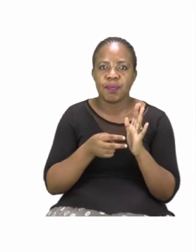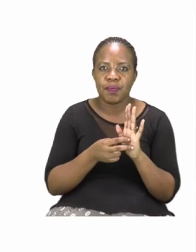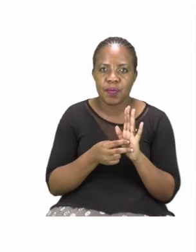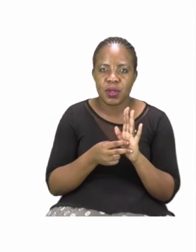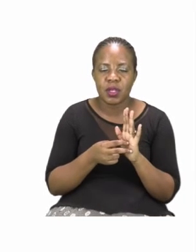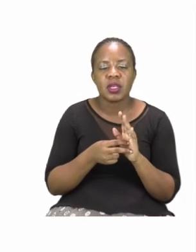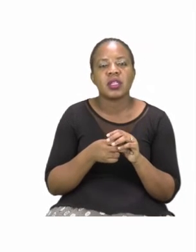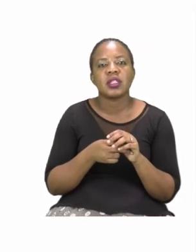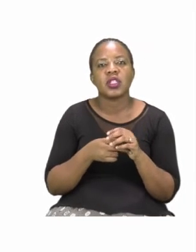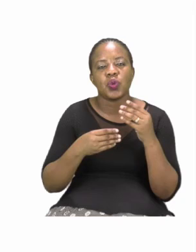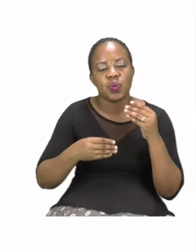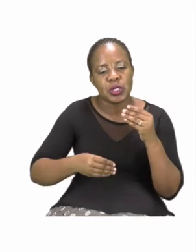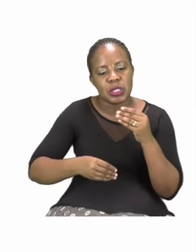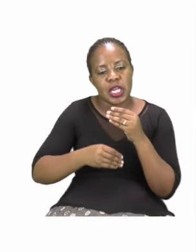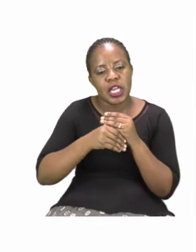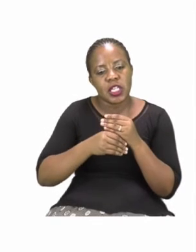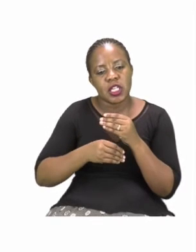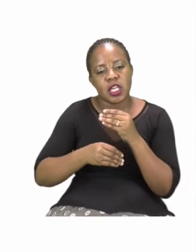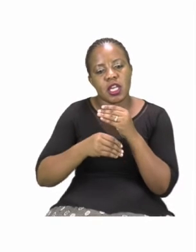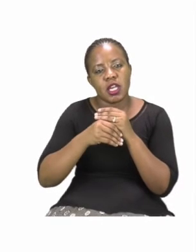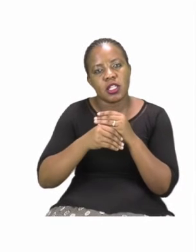just like, okay.